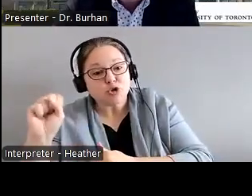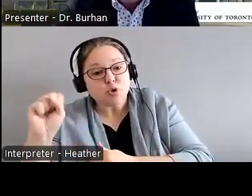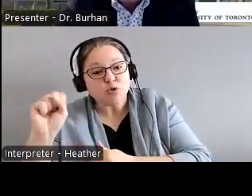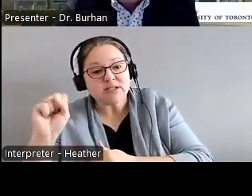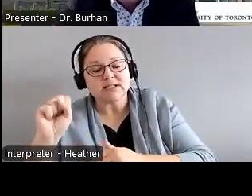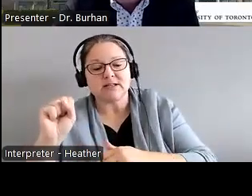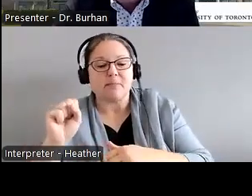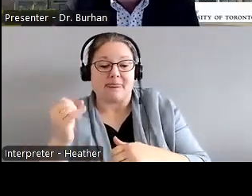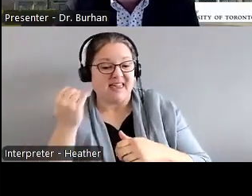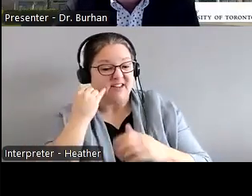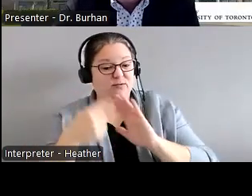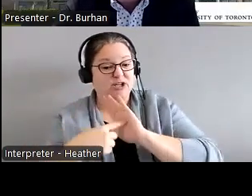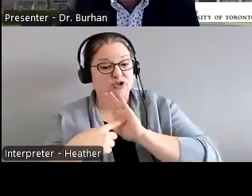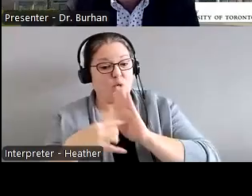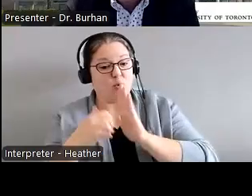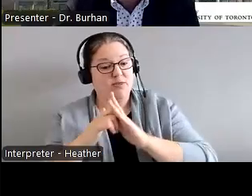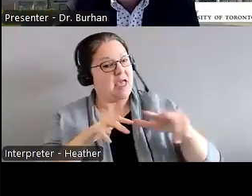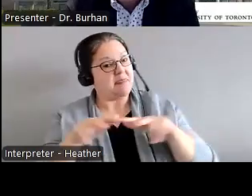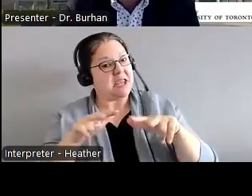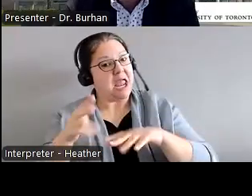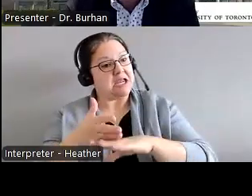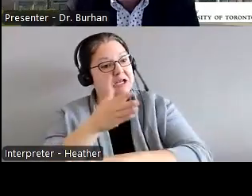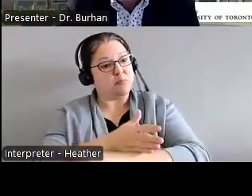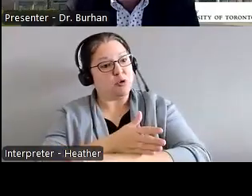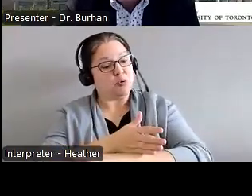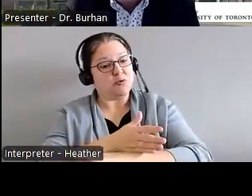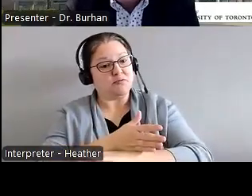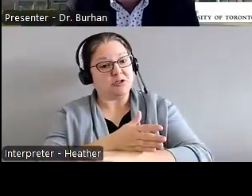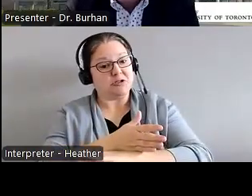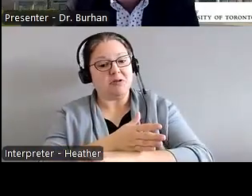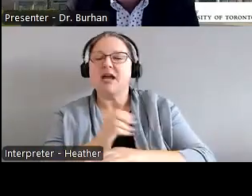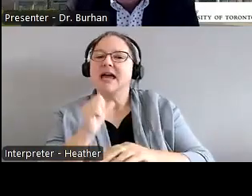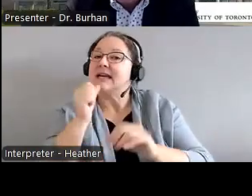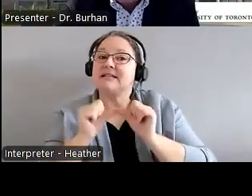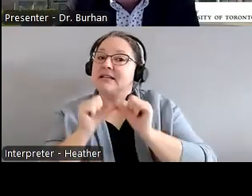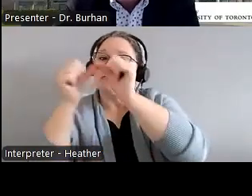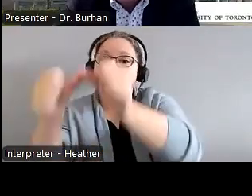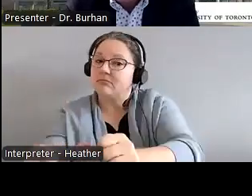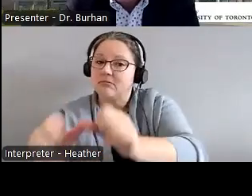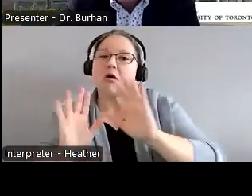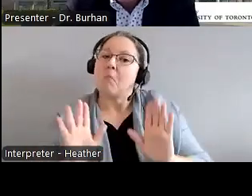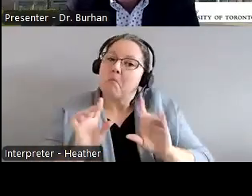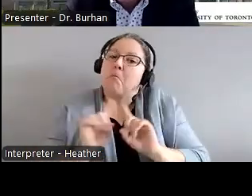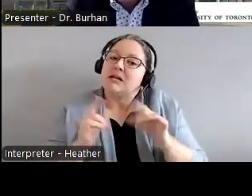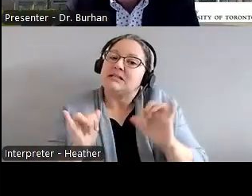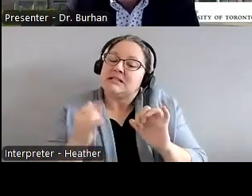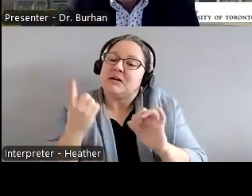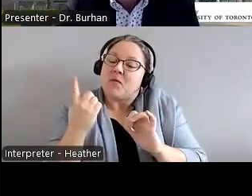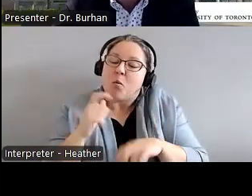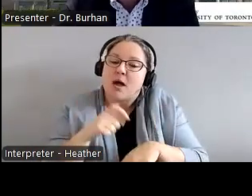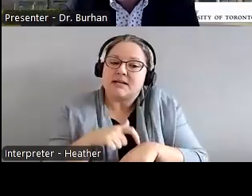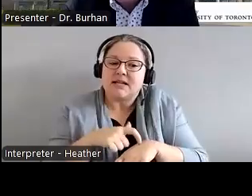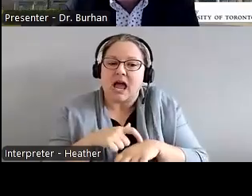did show that the gait has improved. It wasn't long lasting, but it is like even after one session. But what